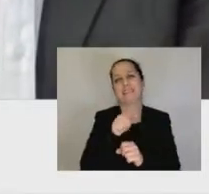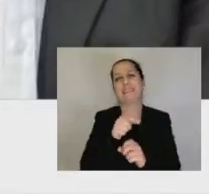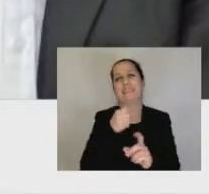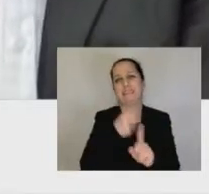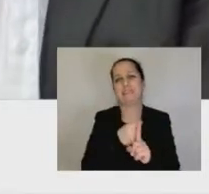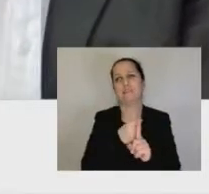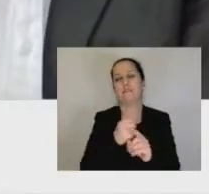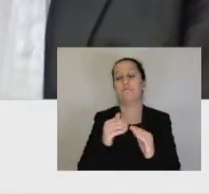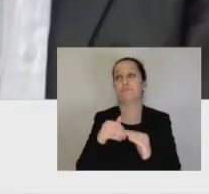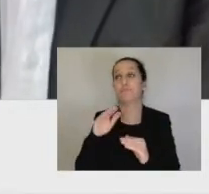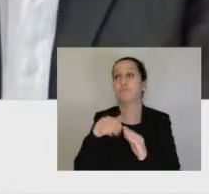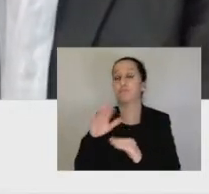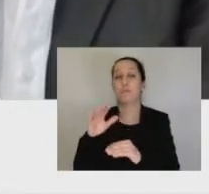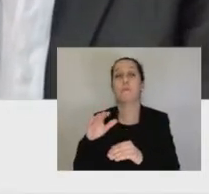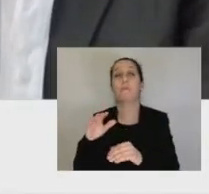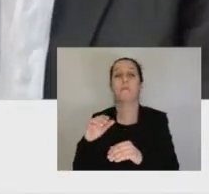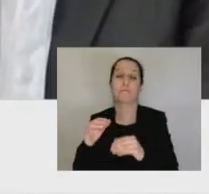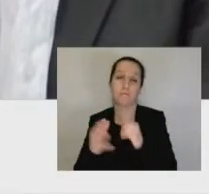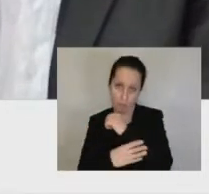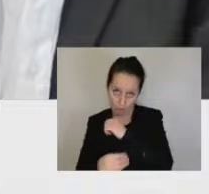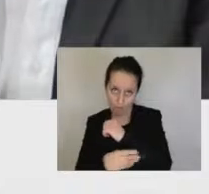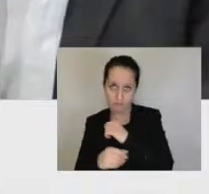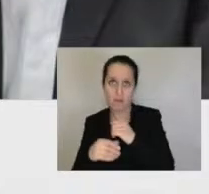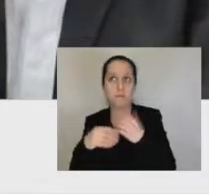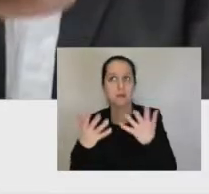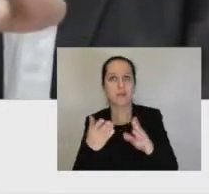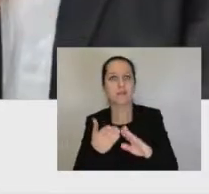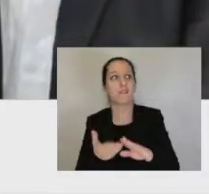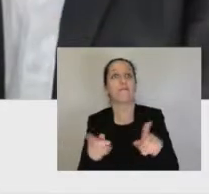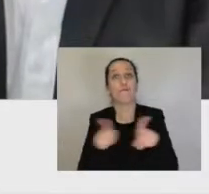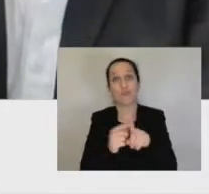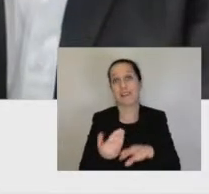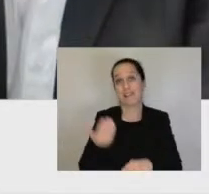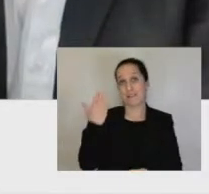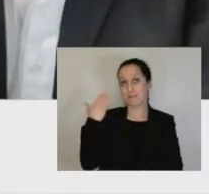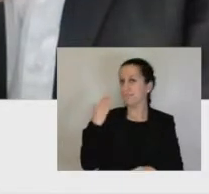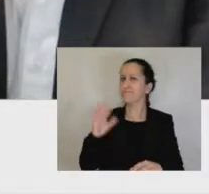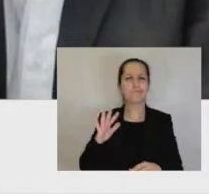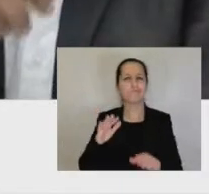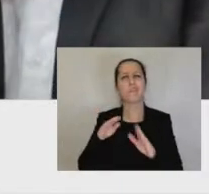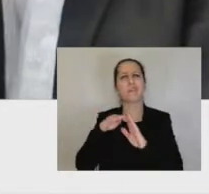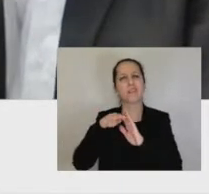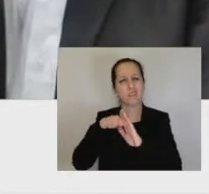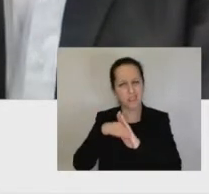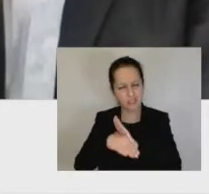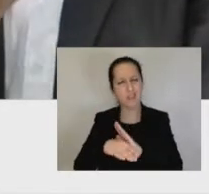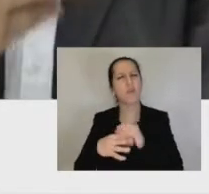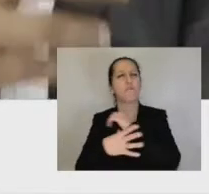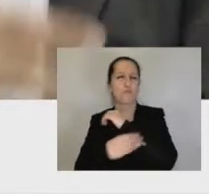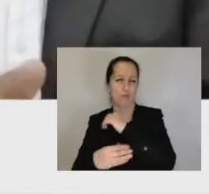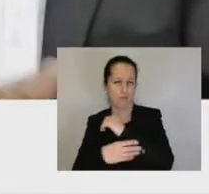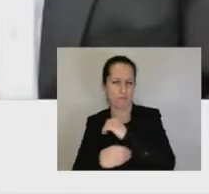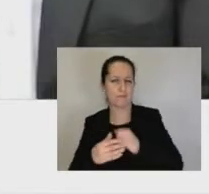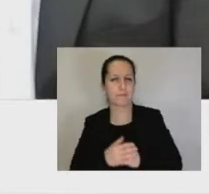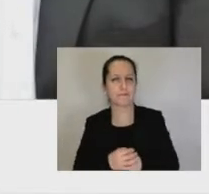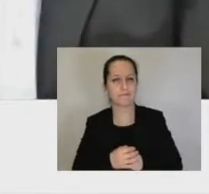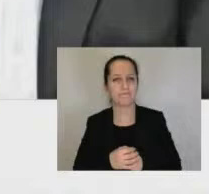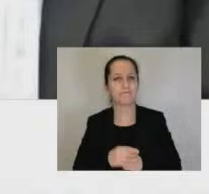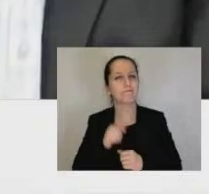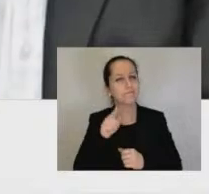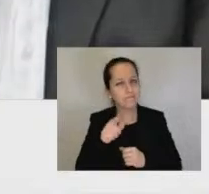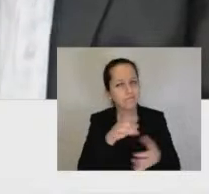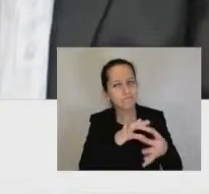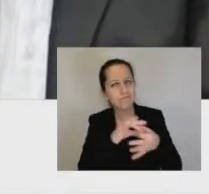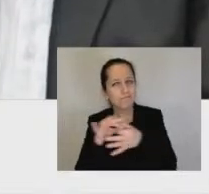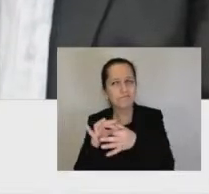spike in recent years following the pandemic, and we have not yet recovered pre-pandemic rates. And this is